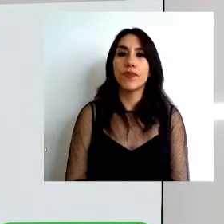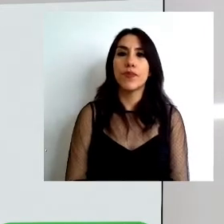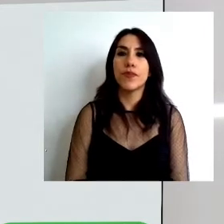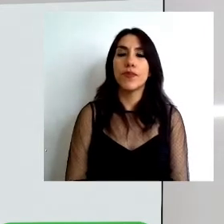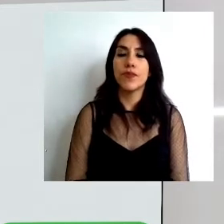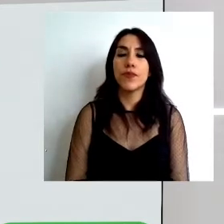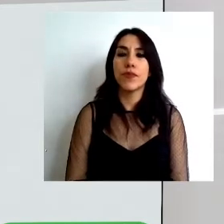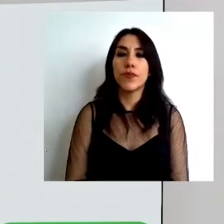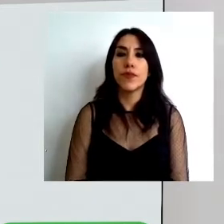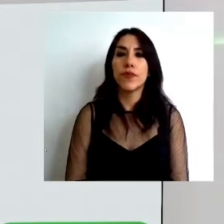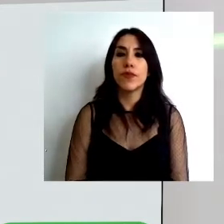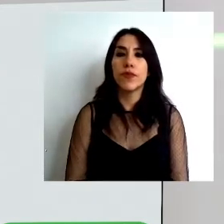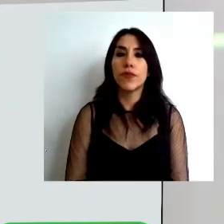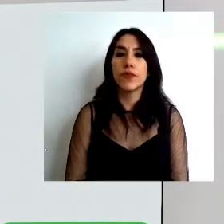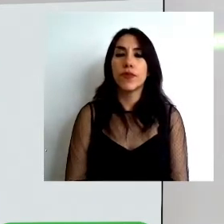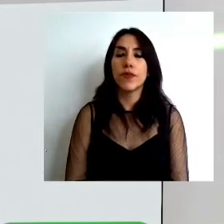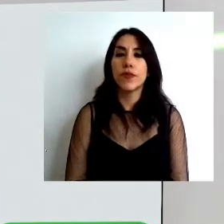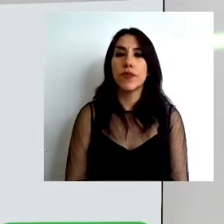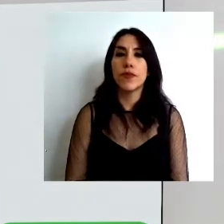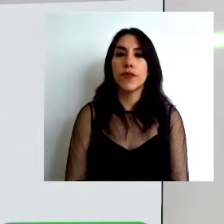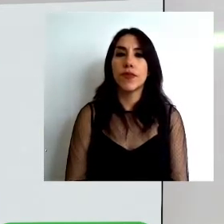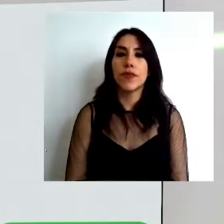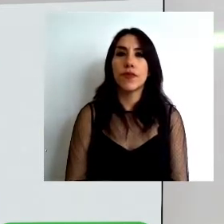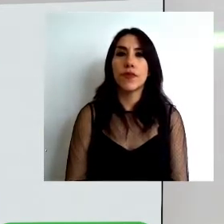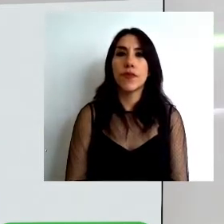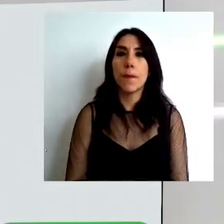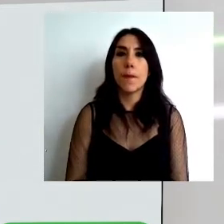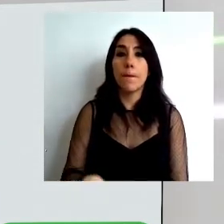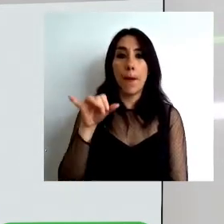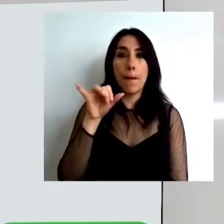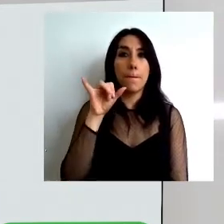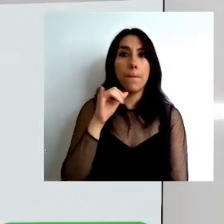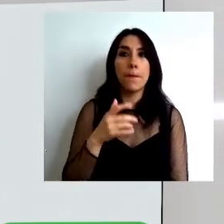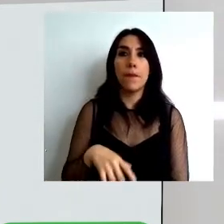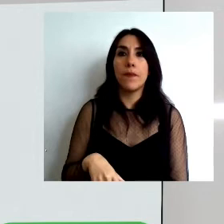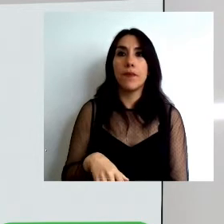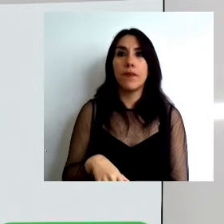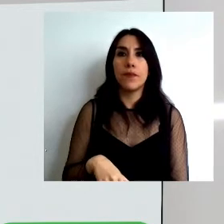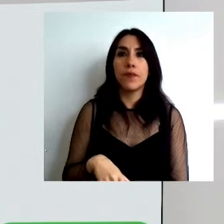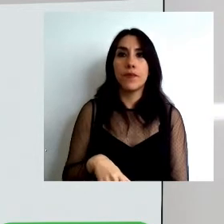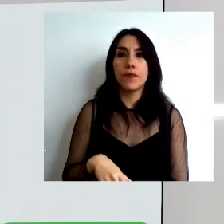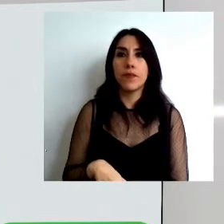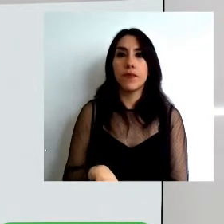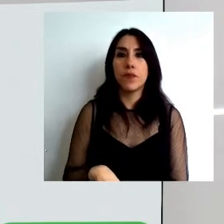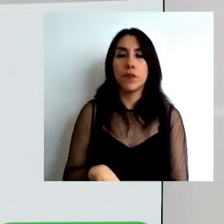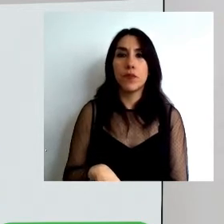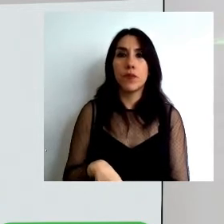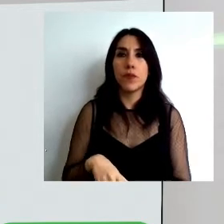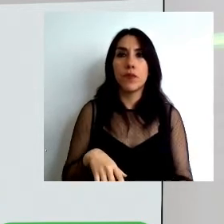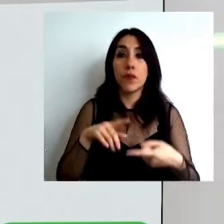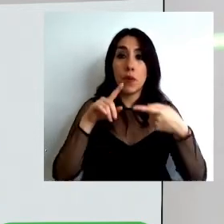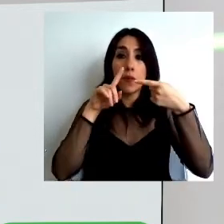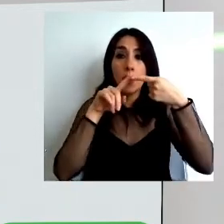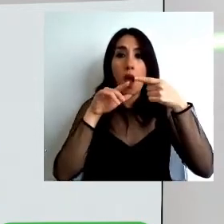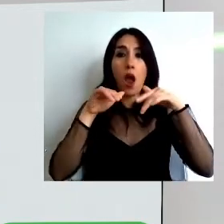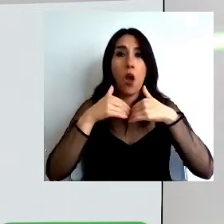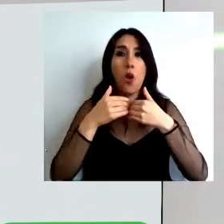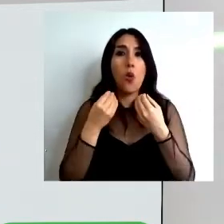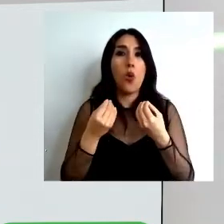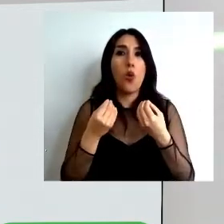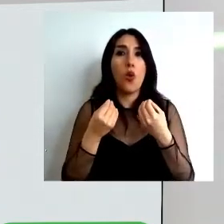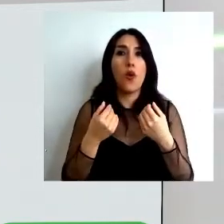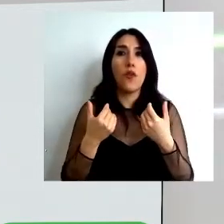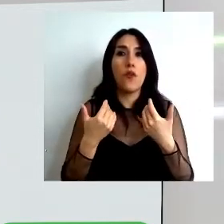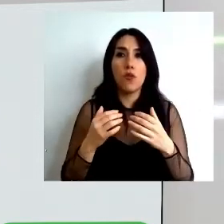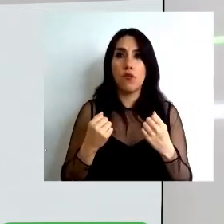or replication journey. And I will show some elements on that in a minute. The second question is what to replicate. So